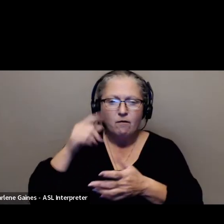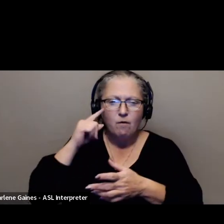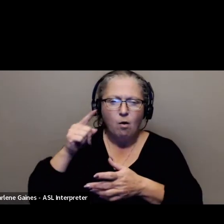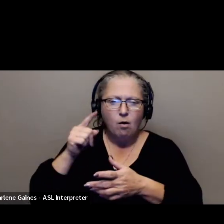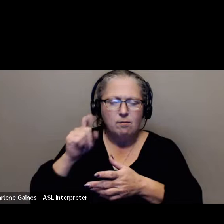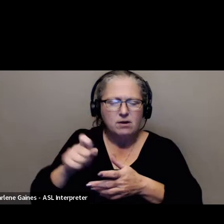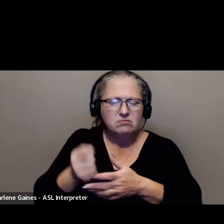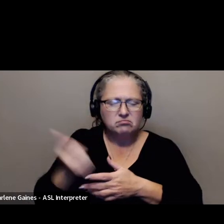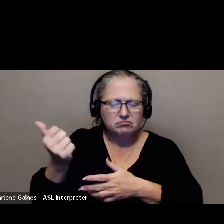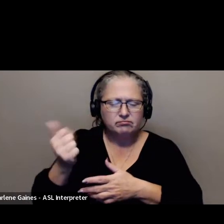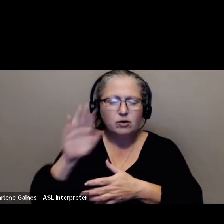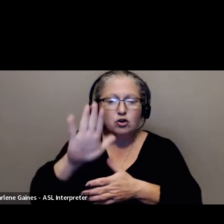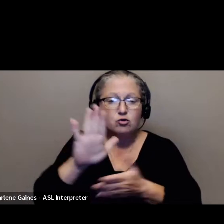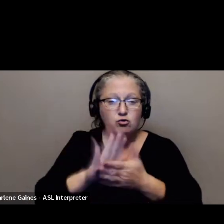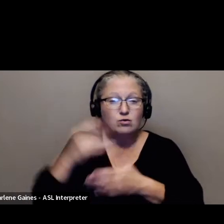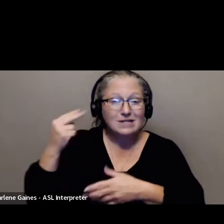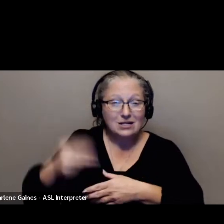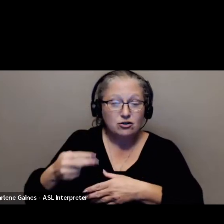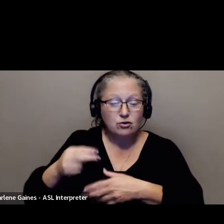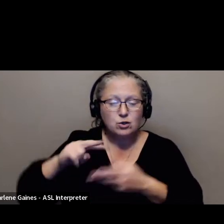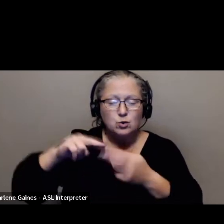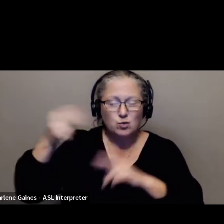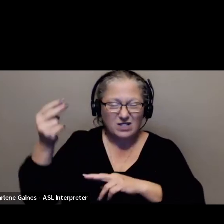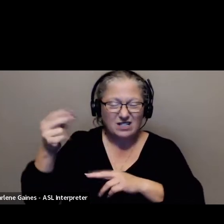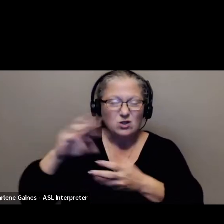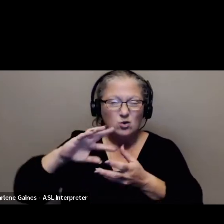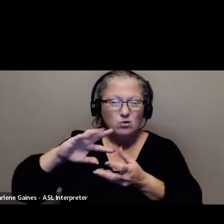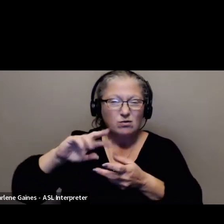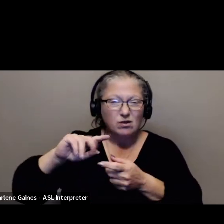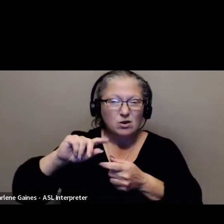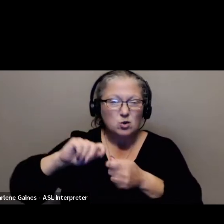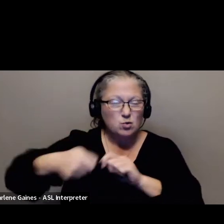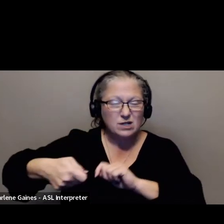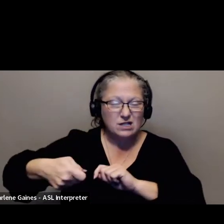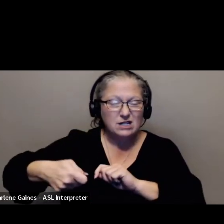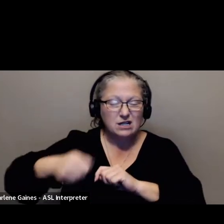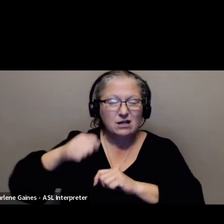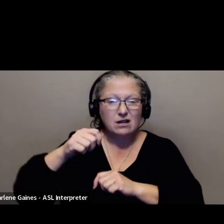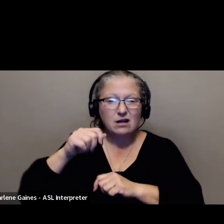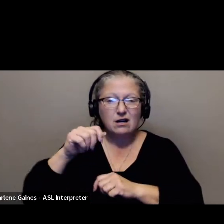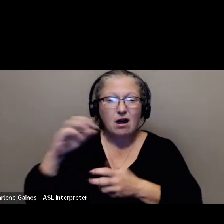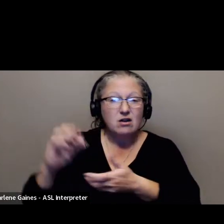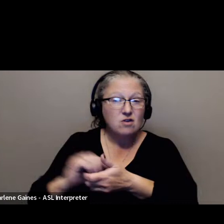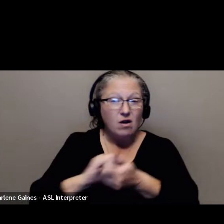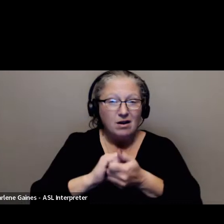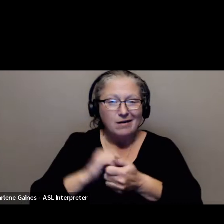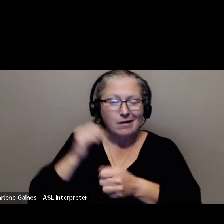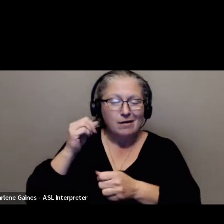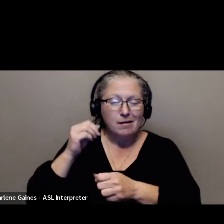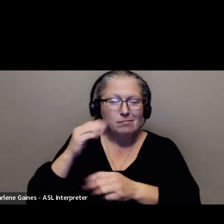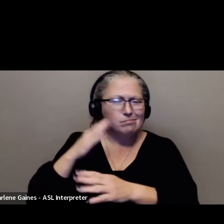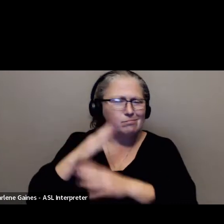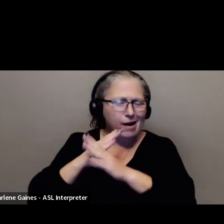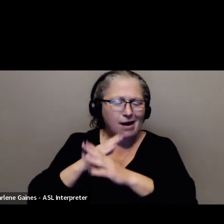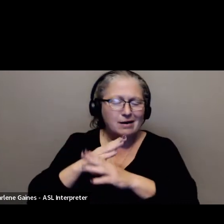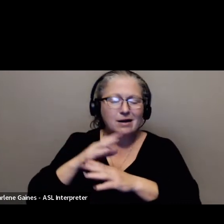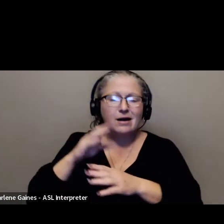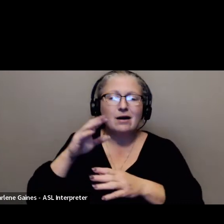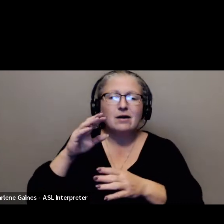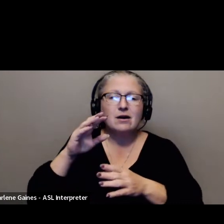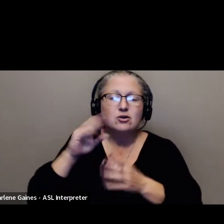Within your schools, history is twisted, solidarity is banned, people are dehumanized, and students are